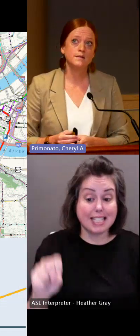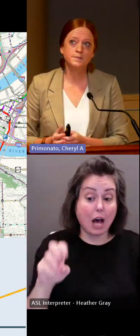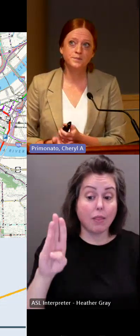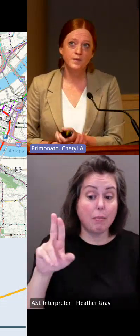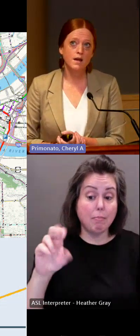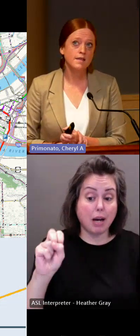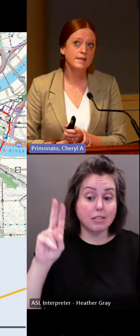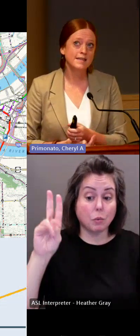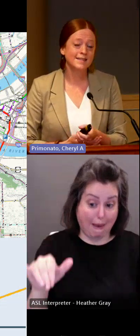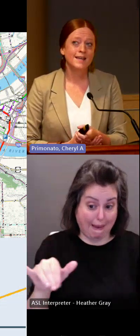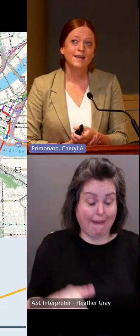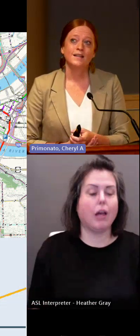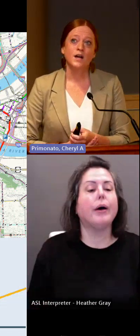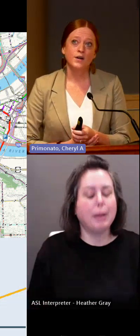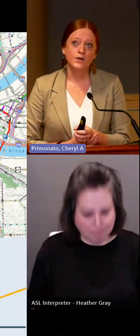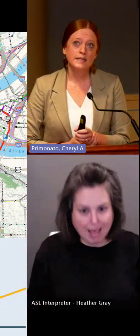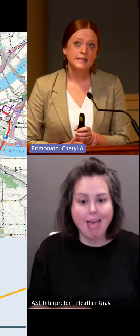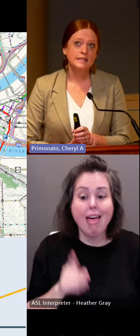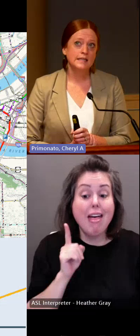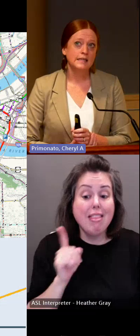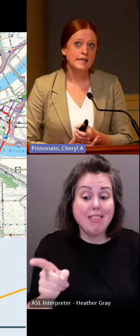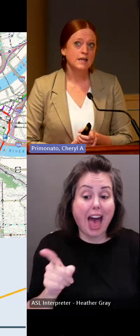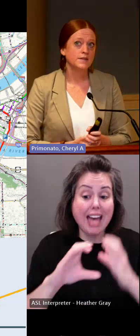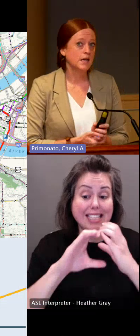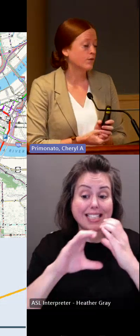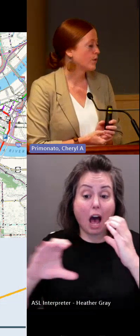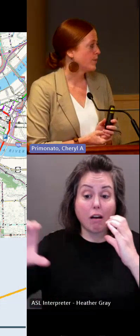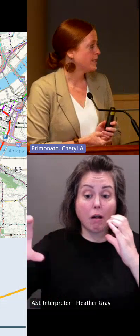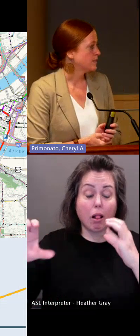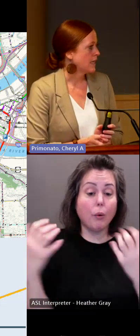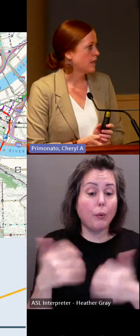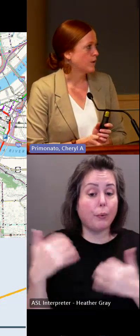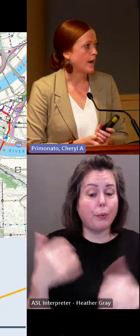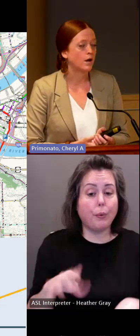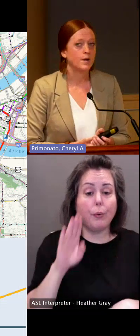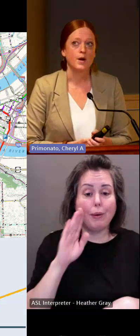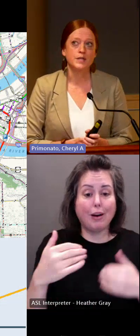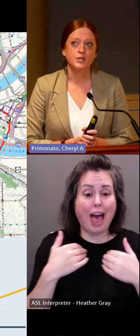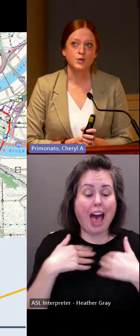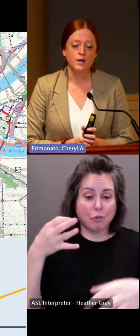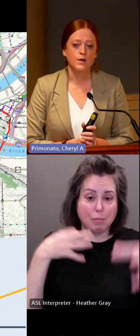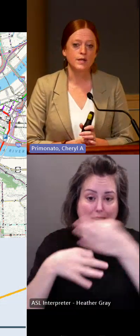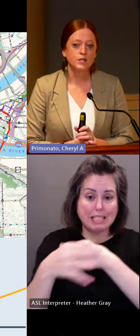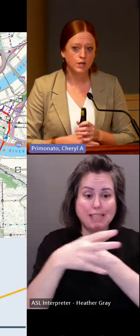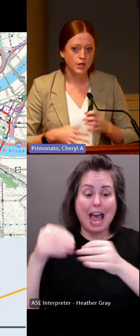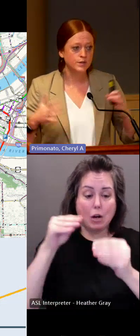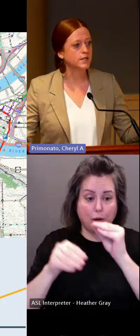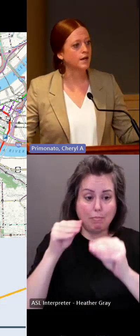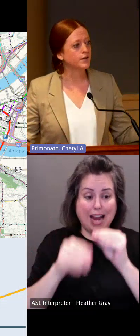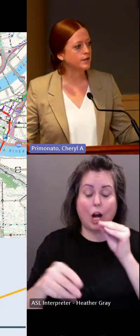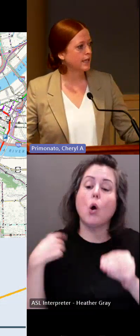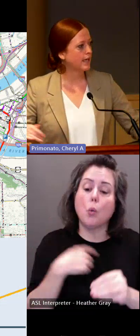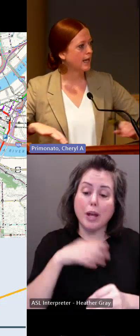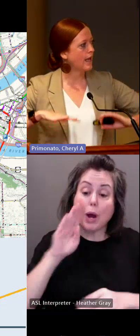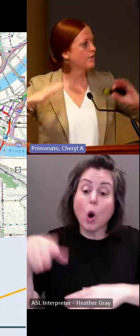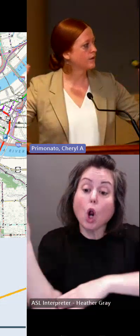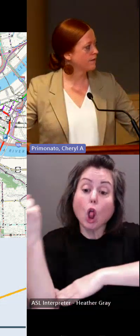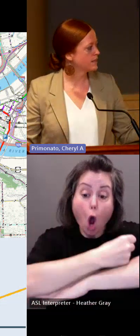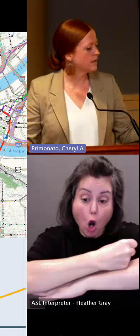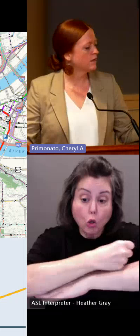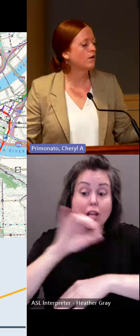our buses. This tunnel is in need of several replacement and repair components. So we are going to close the tunnel and